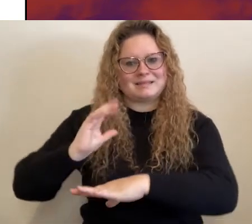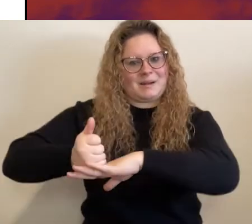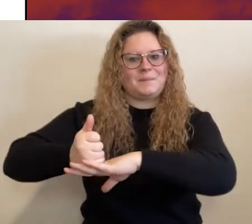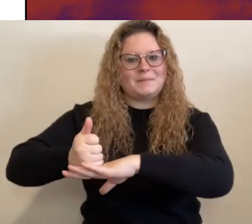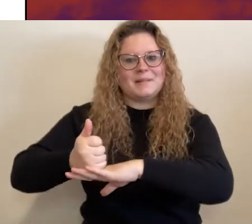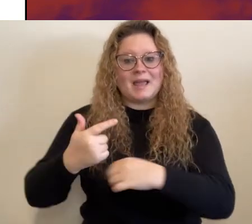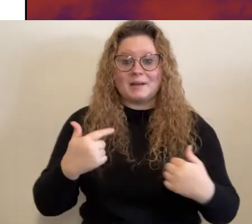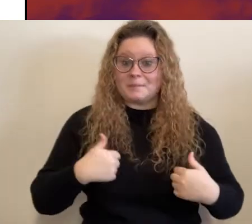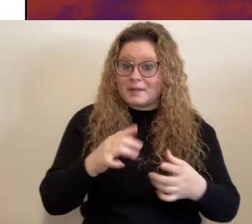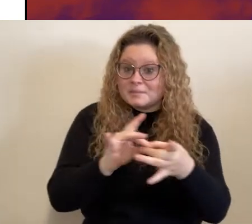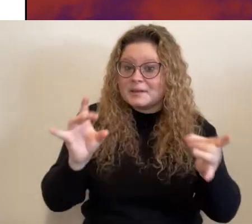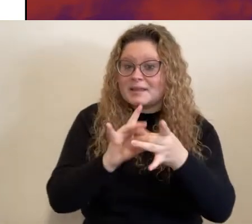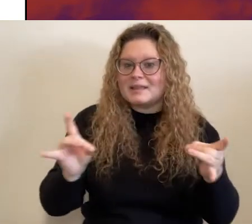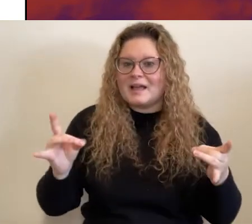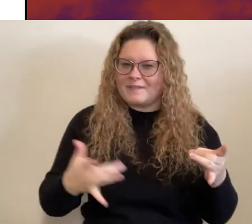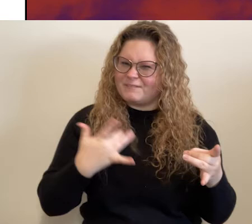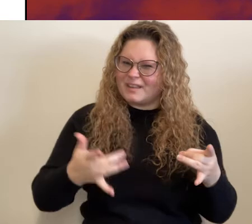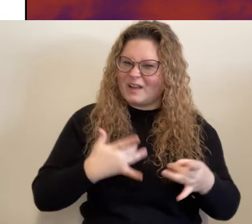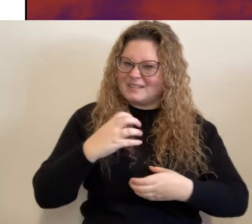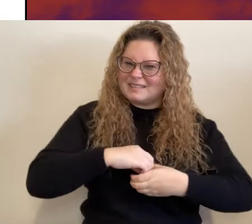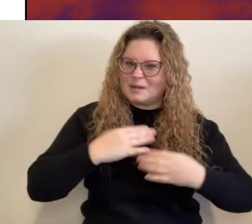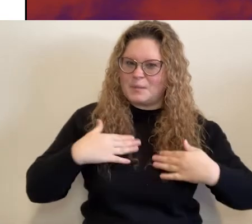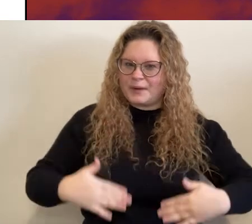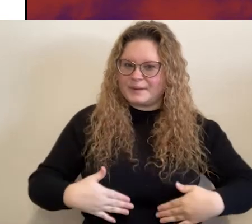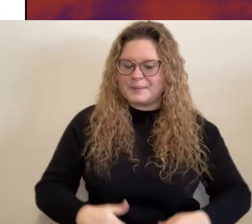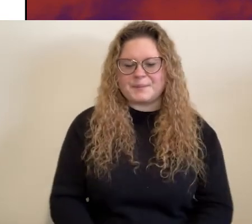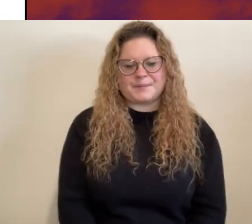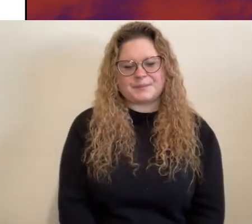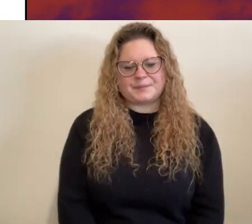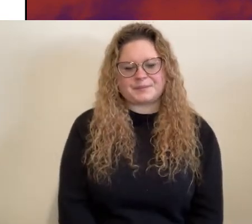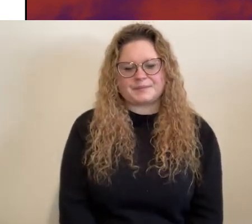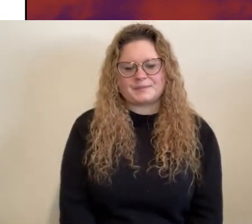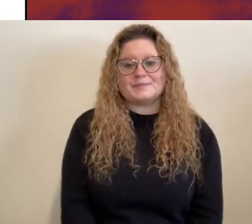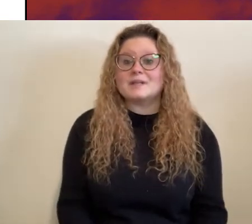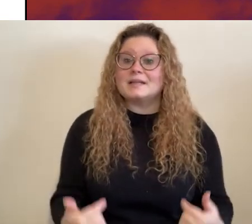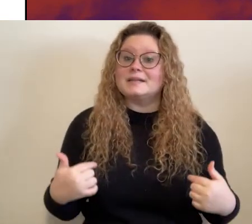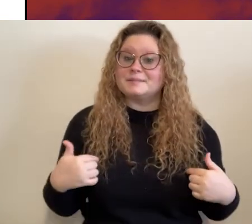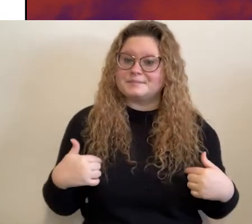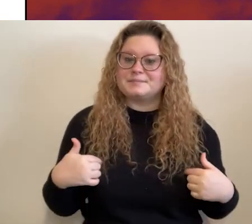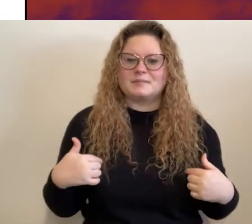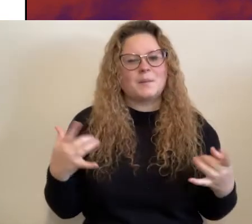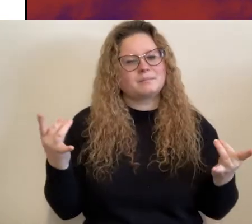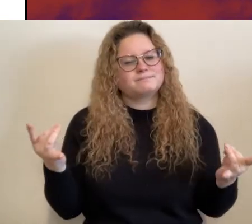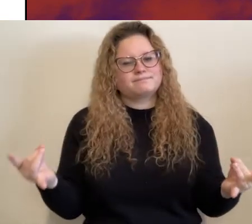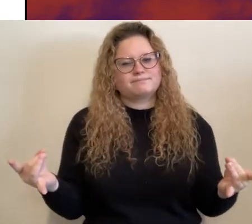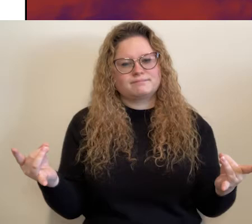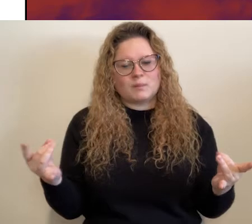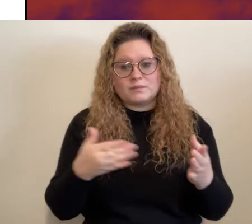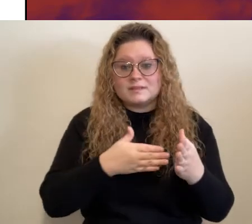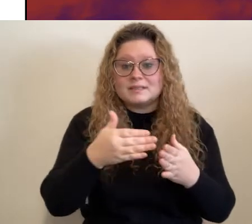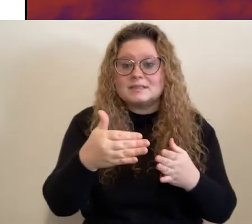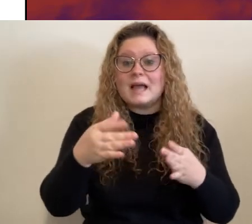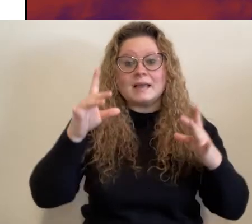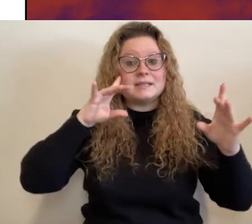me. Soothing after I show up. So I do a lot of meditations. I do a lot of sounding work.